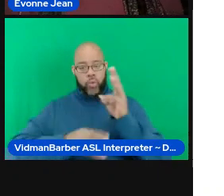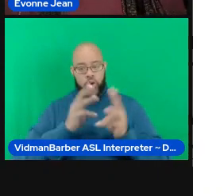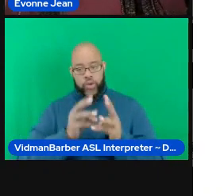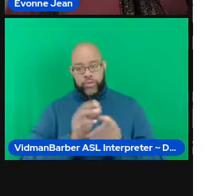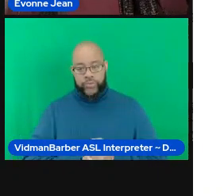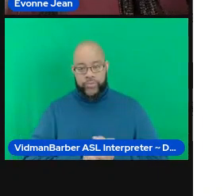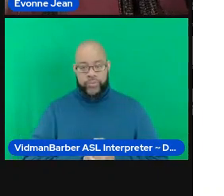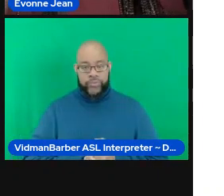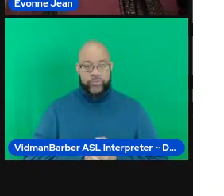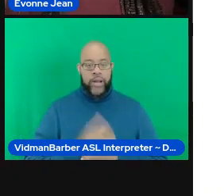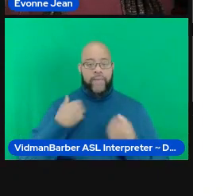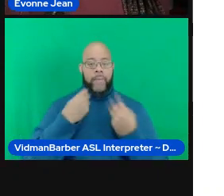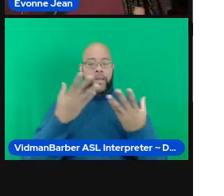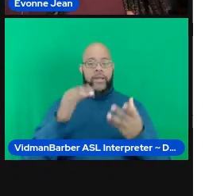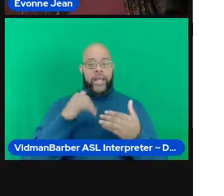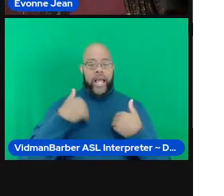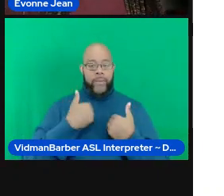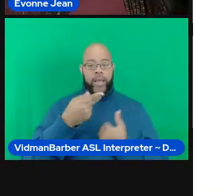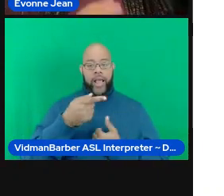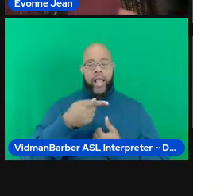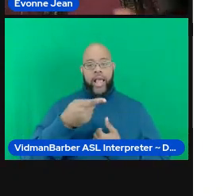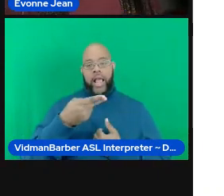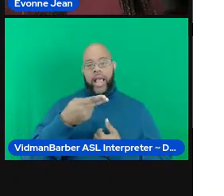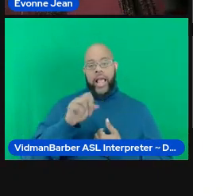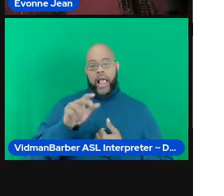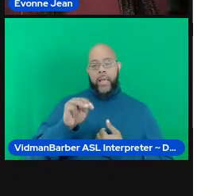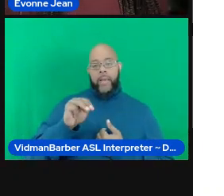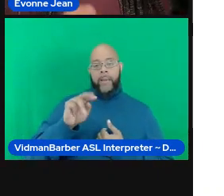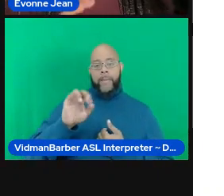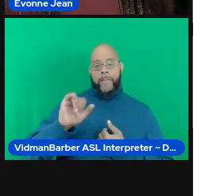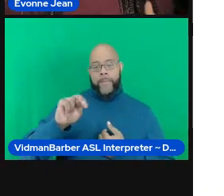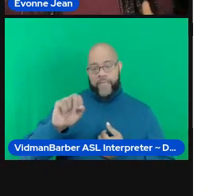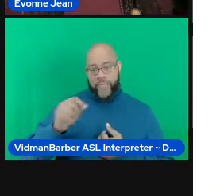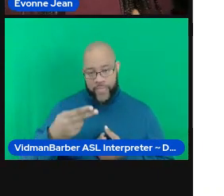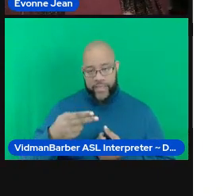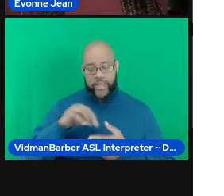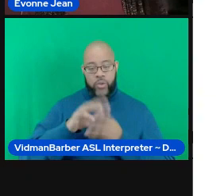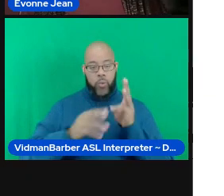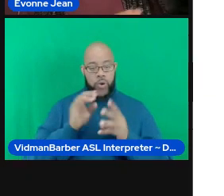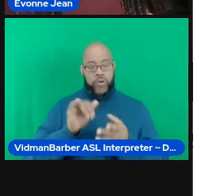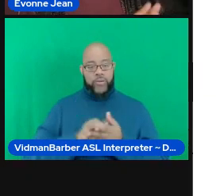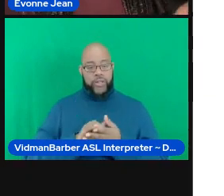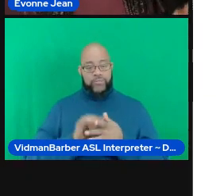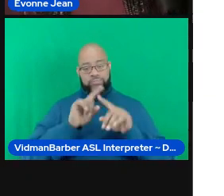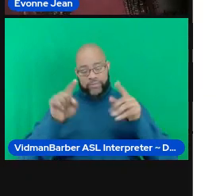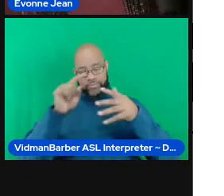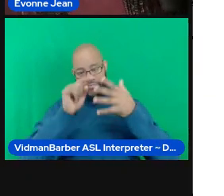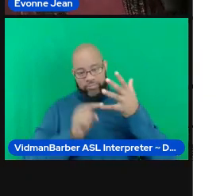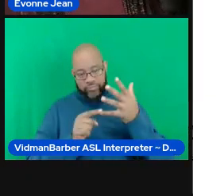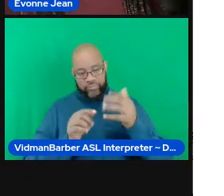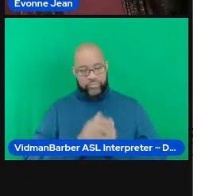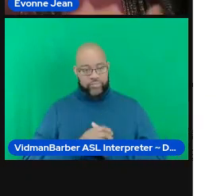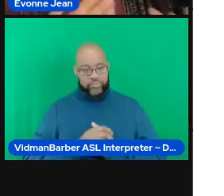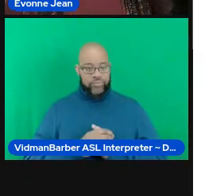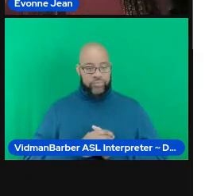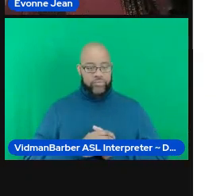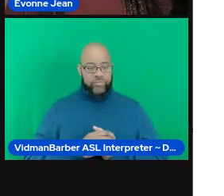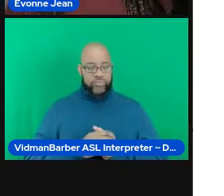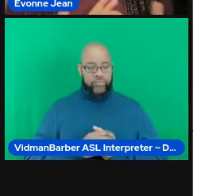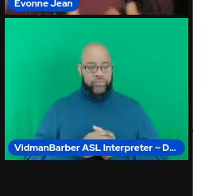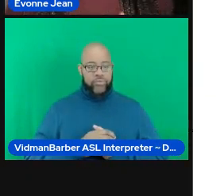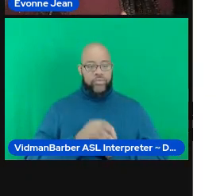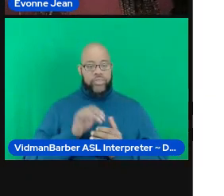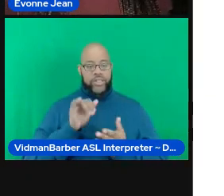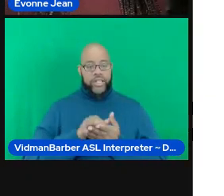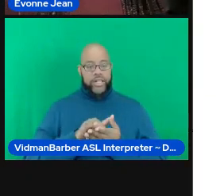While we have a number of species of helminths in the lab, such as Nipostrongylus, Schistosoma, and Trichuris at one point, and Strongyloides,